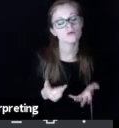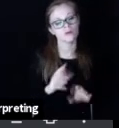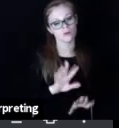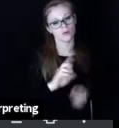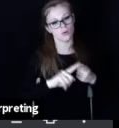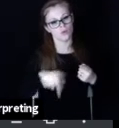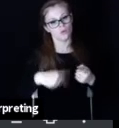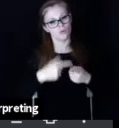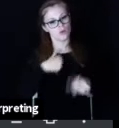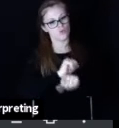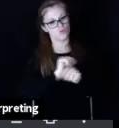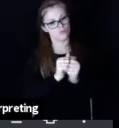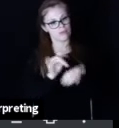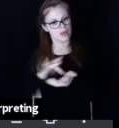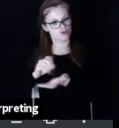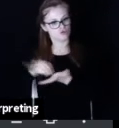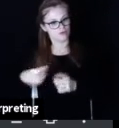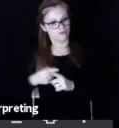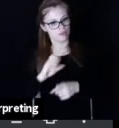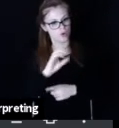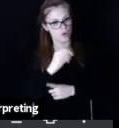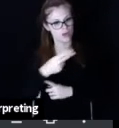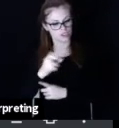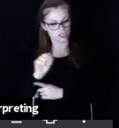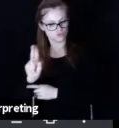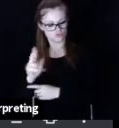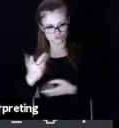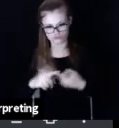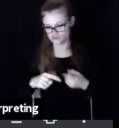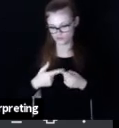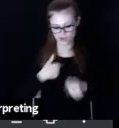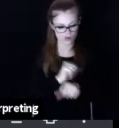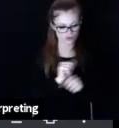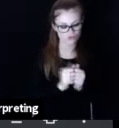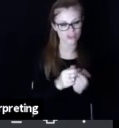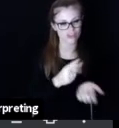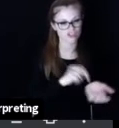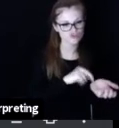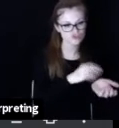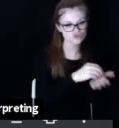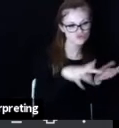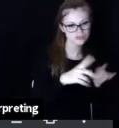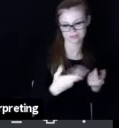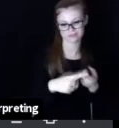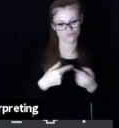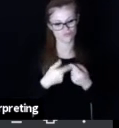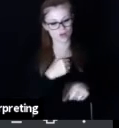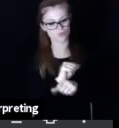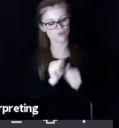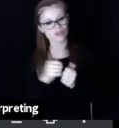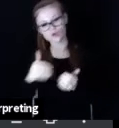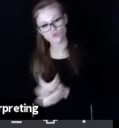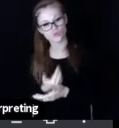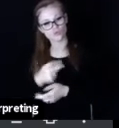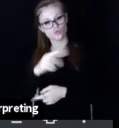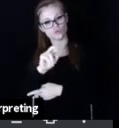work with medical students from OHSU, when I work with nurse practitioner students, when I work with new providers, one